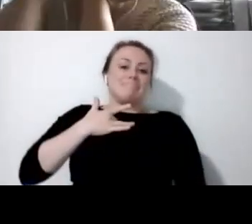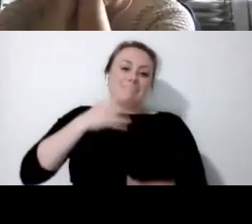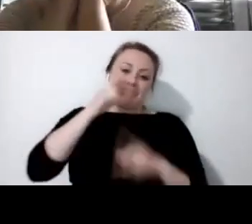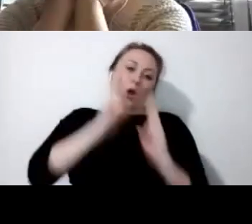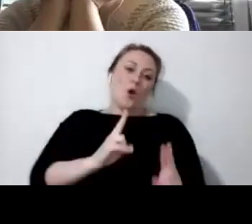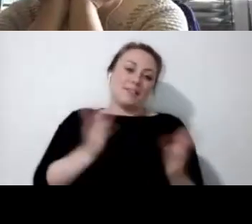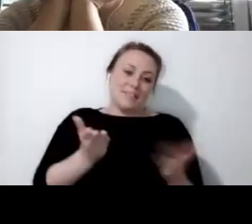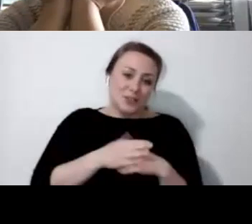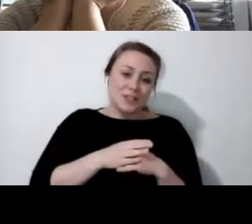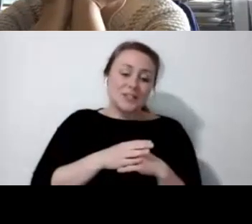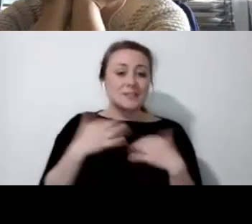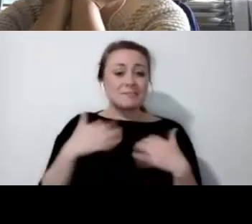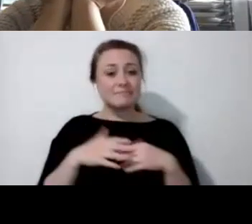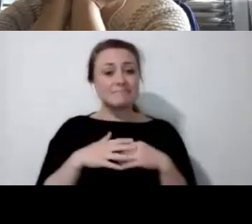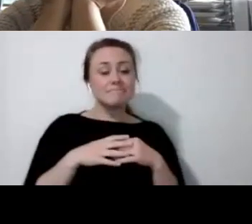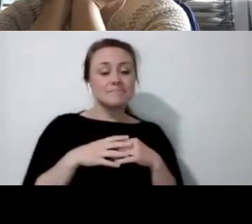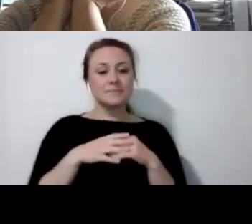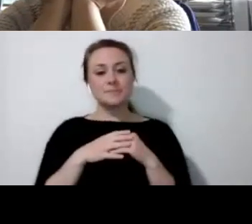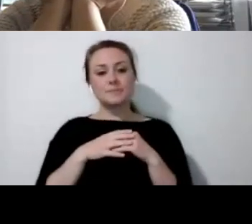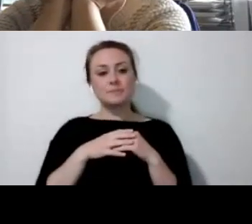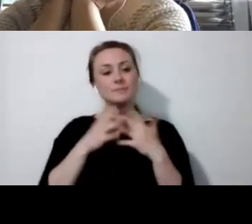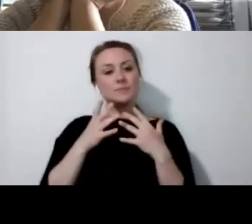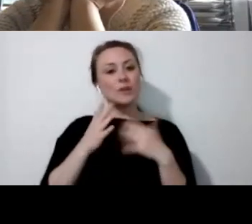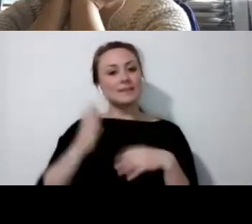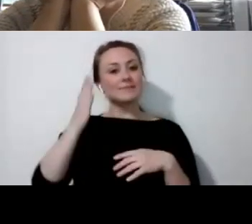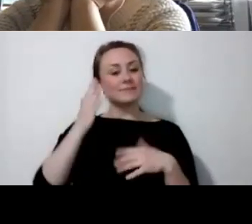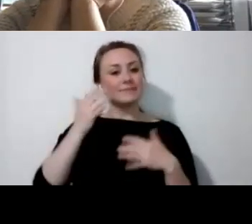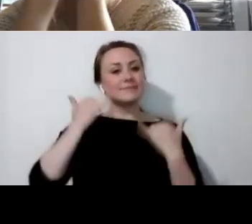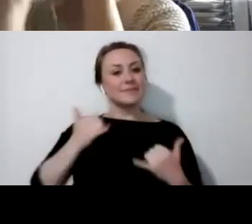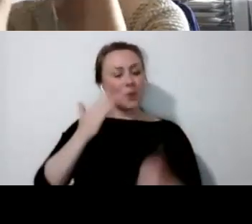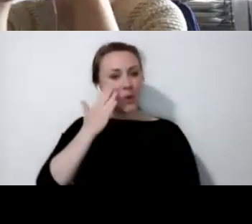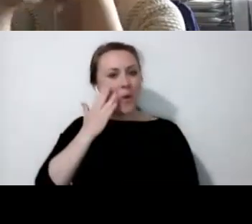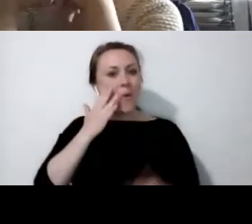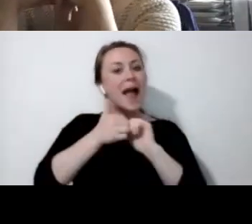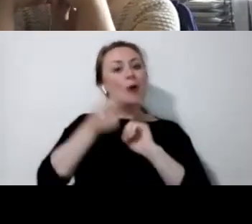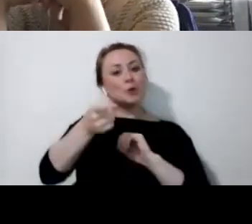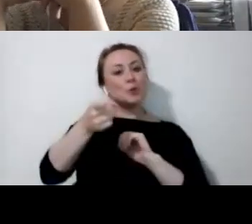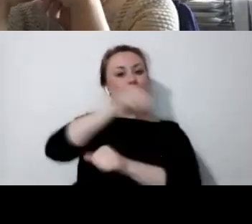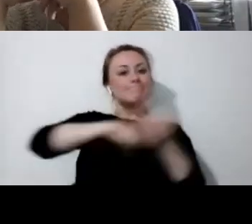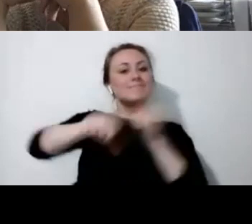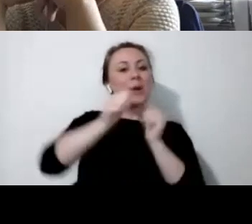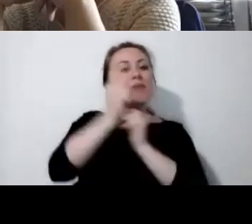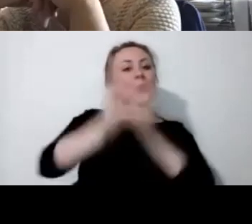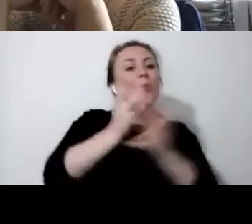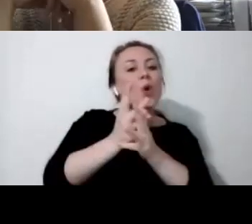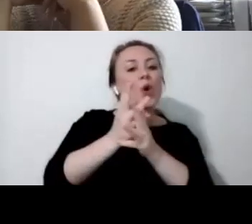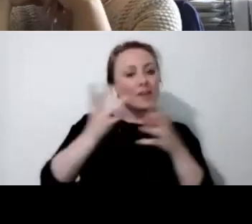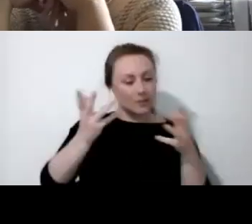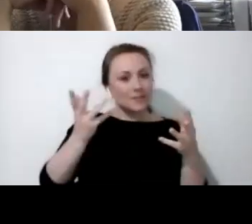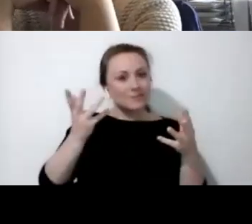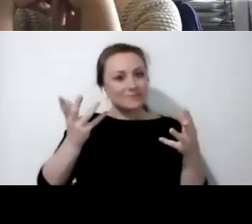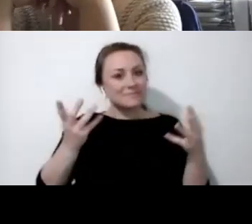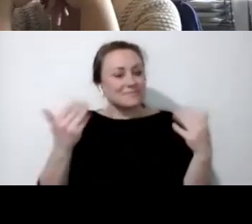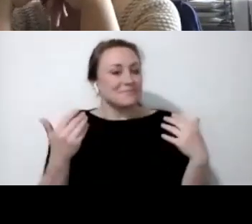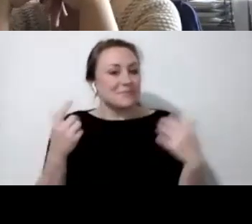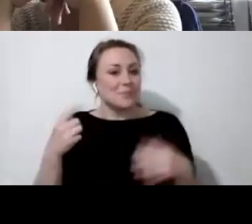one of your ways of interacting with the world, that there are so many friends from around the world on